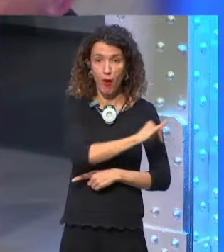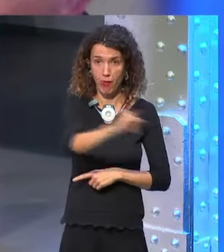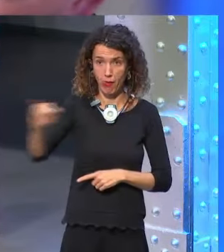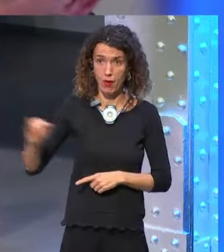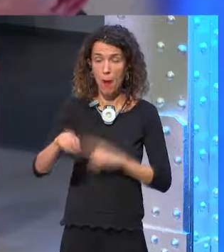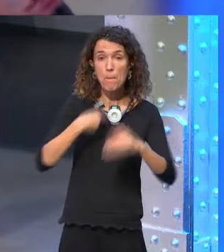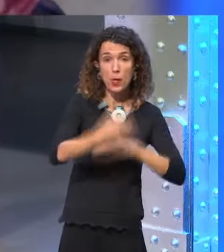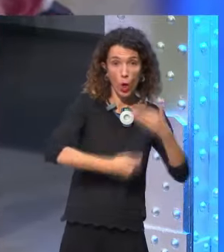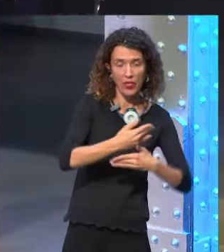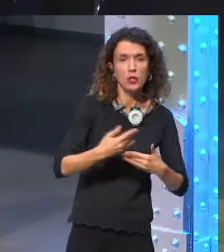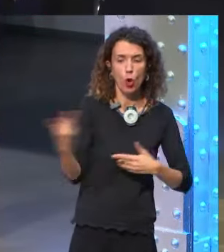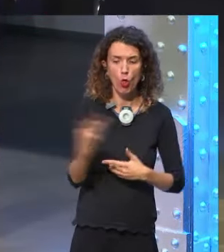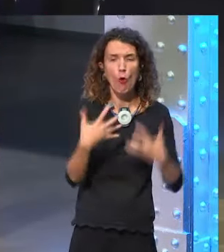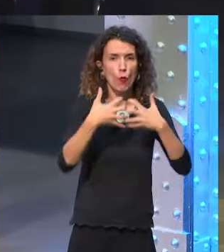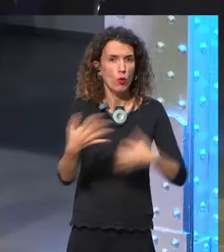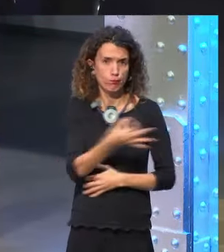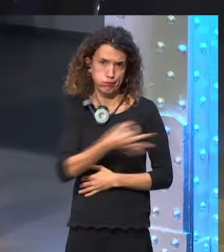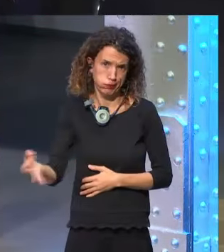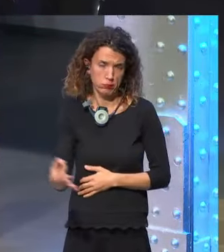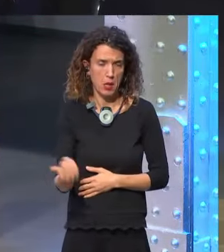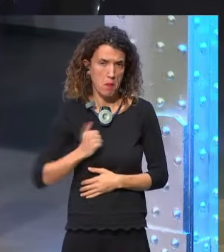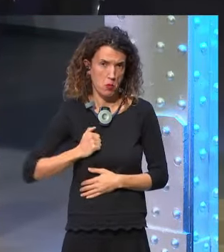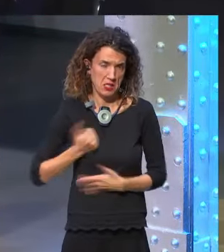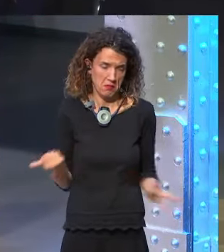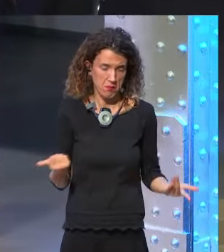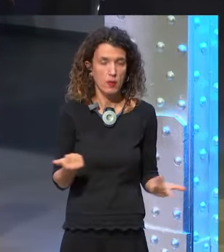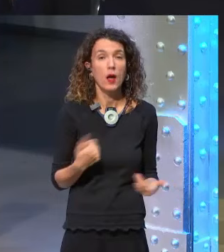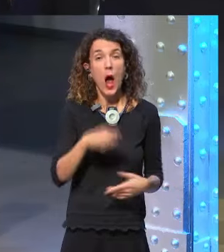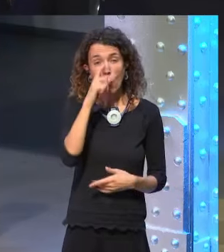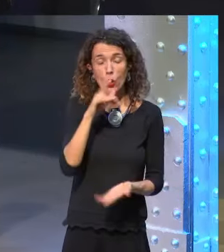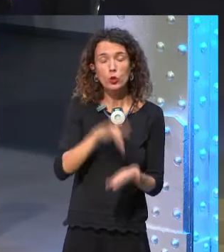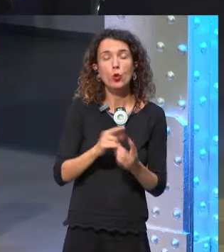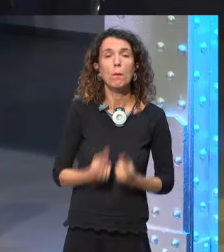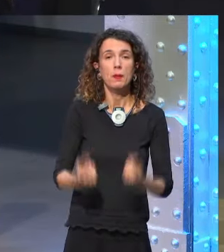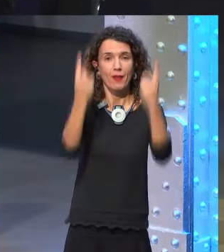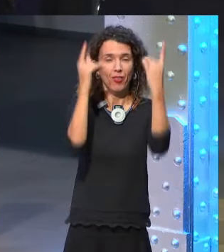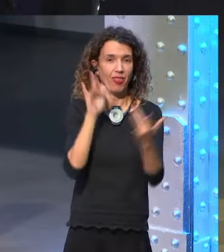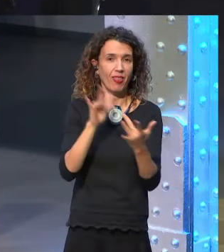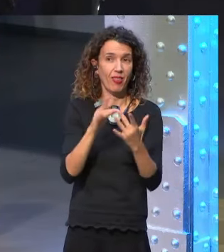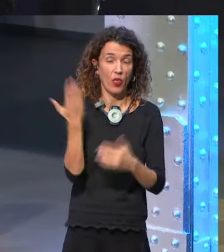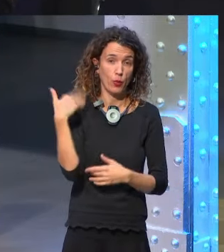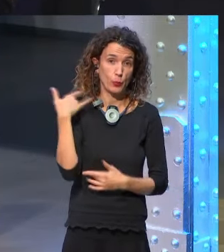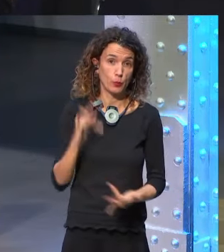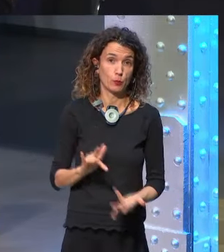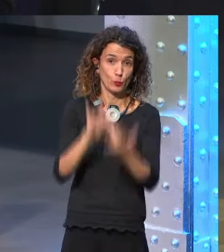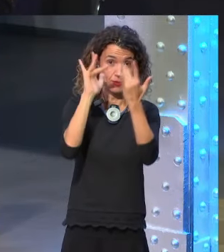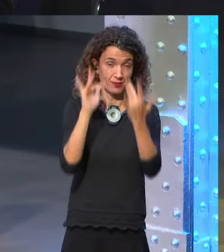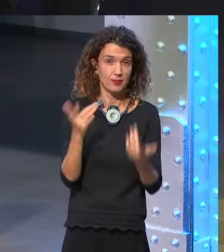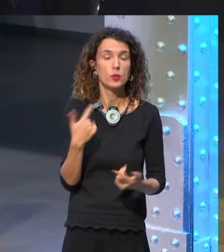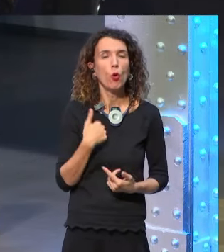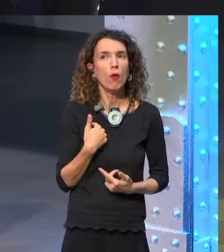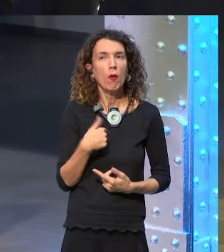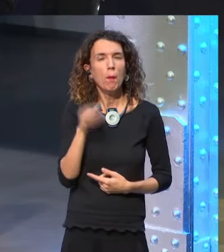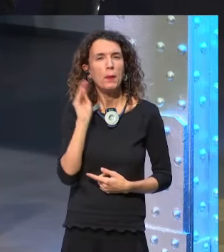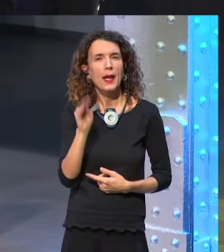So. I also remember when we met for the very first time, quite a while ago, I did ask you about